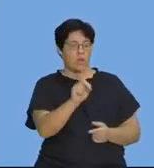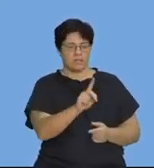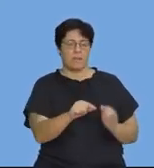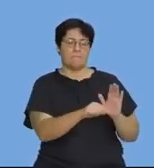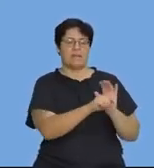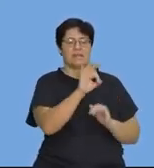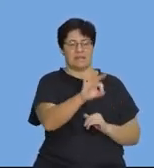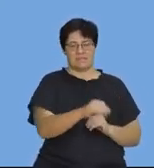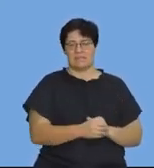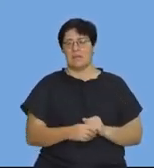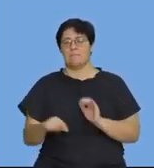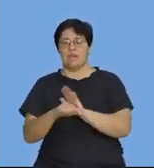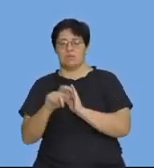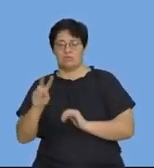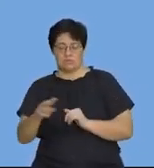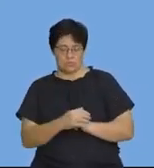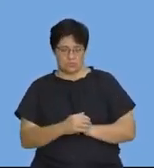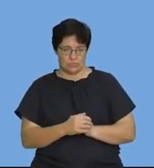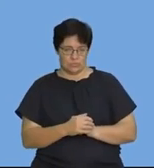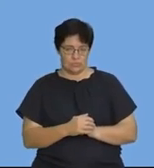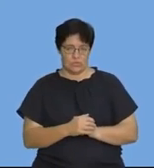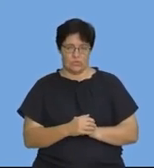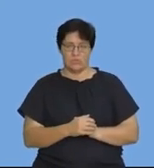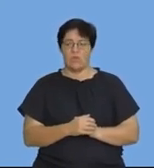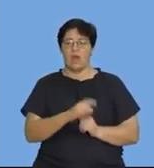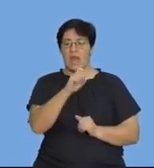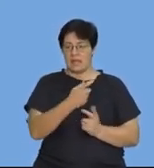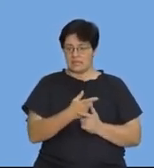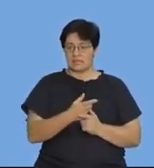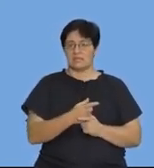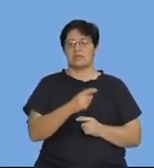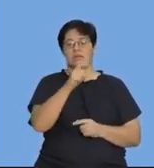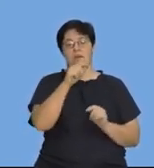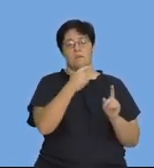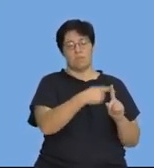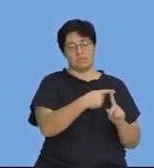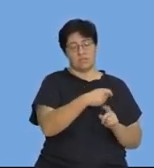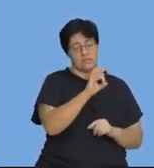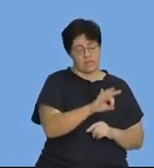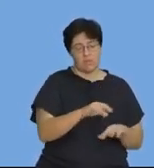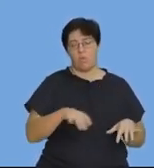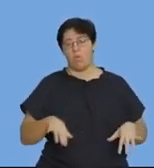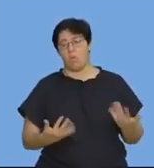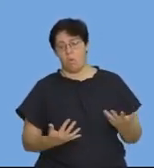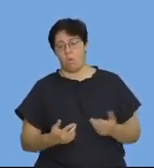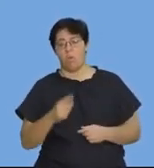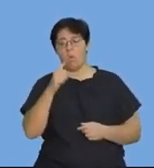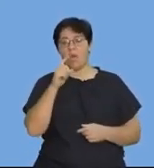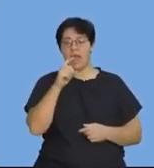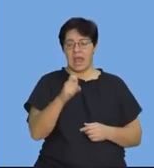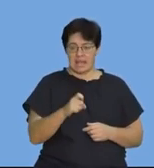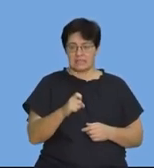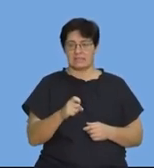3 and minus 2. And then my x will be equals to positive 3, or my x will be equals